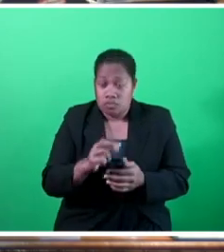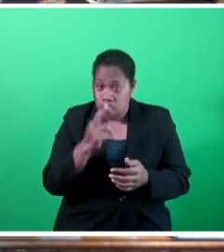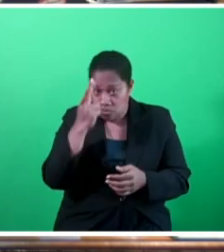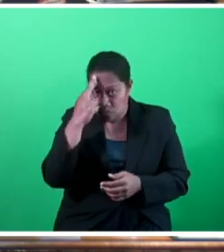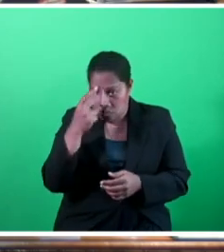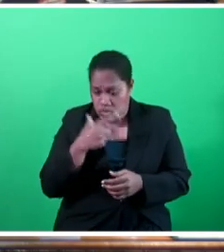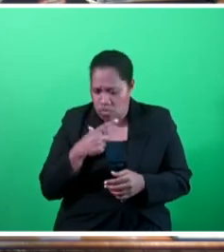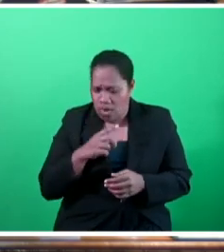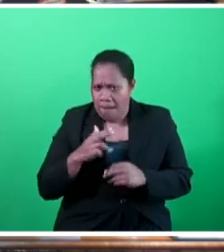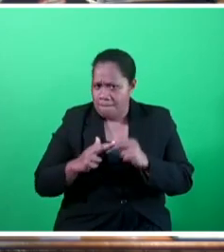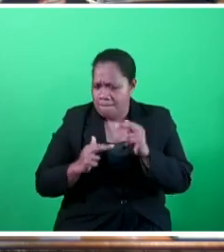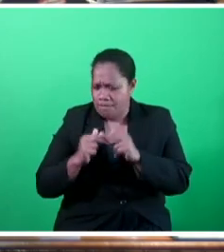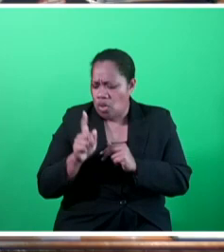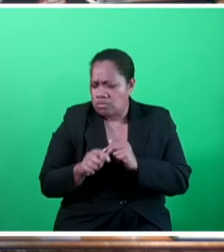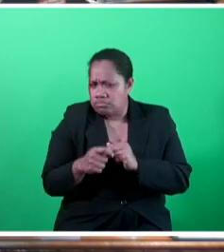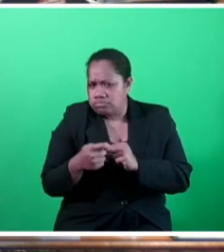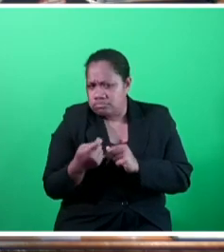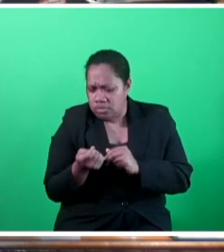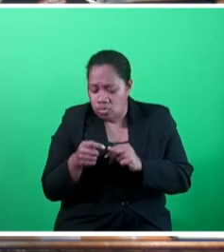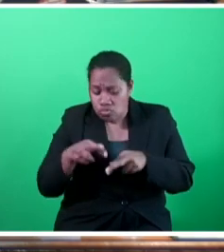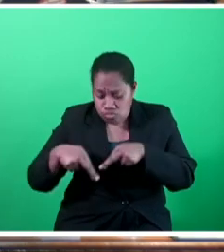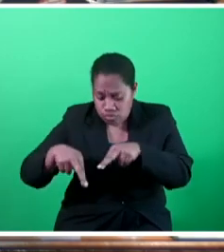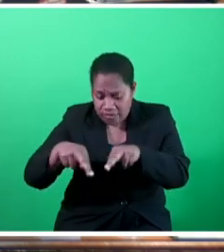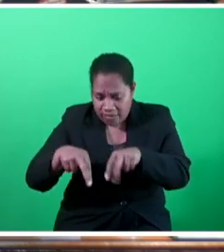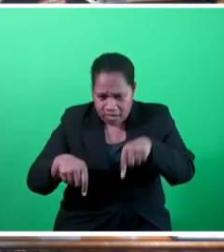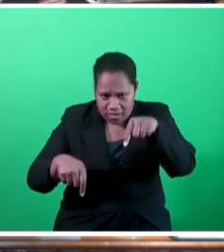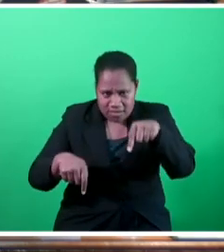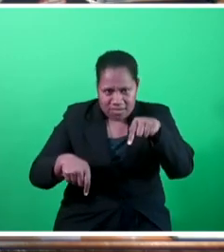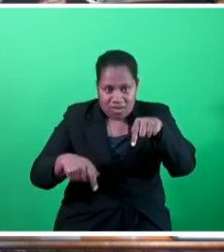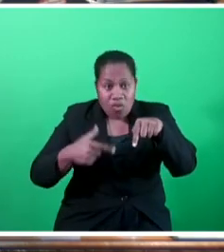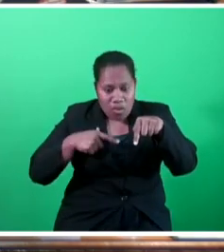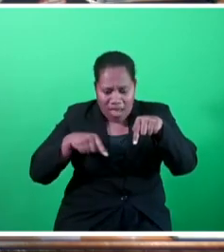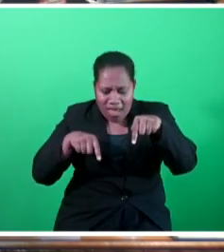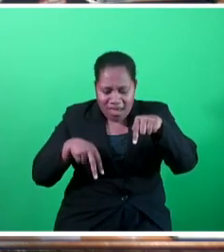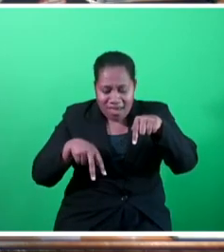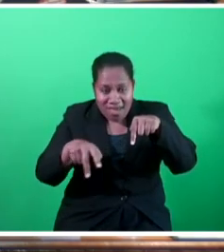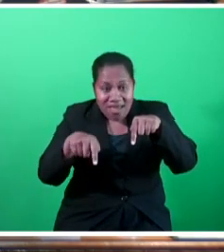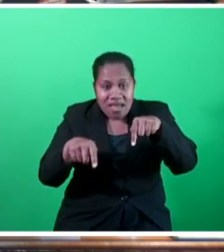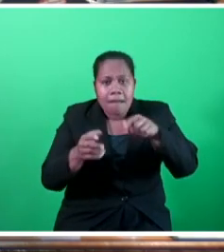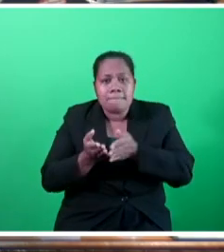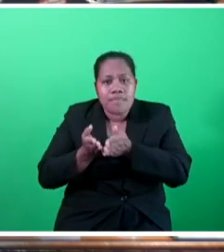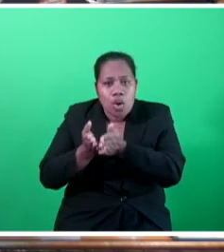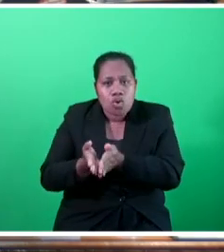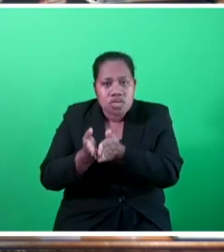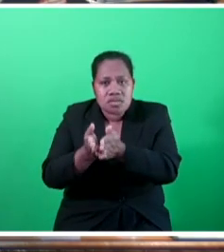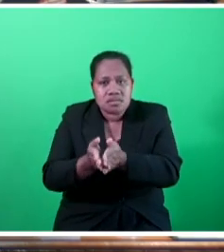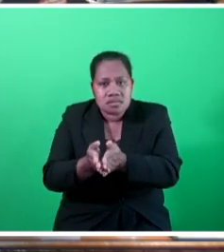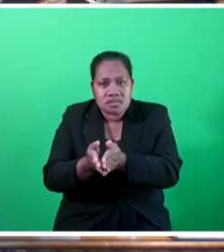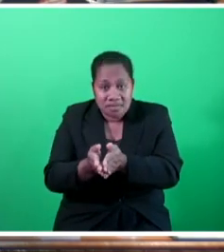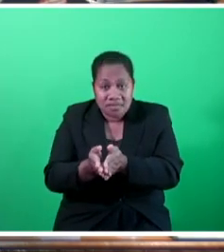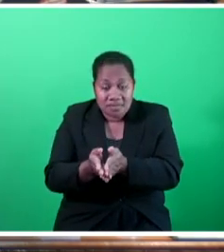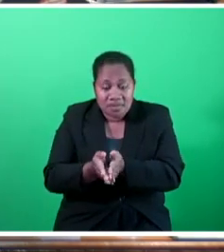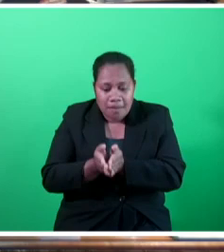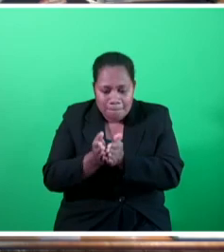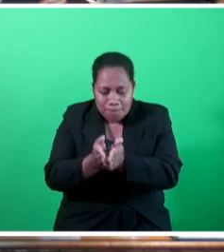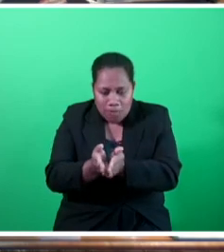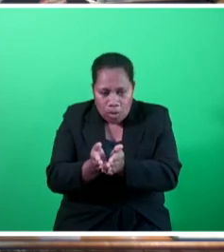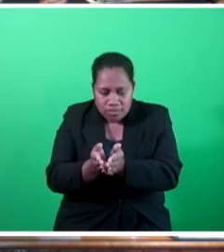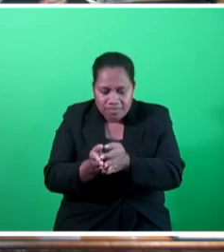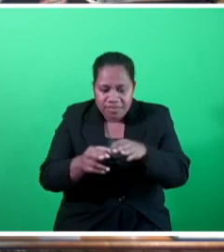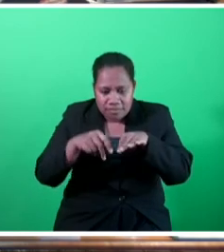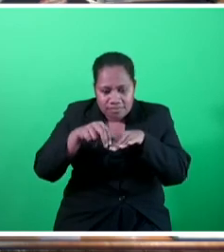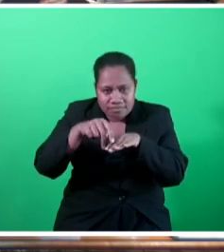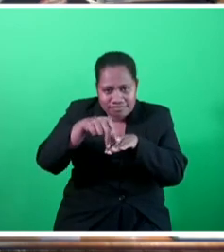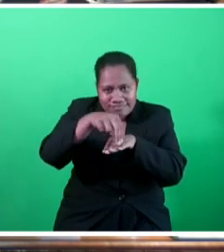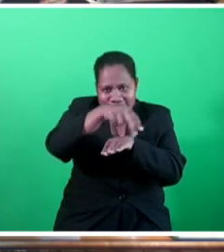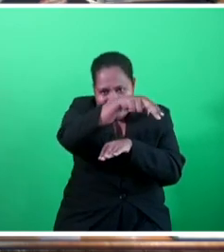build next to rivers was because boats actually could come up to those rivers. In those days, they were called cutters. Honorable Lalan Bala would